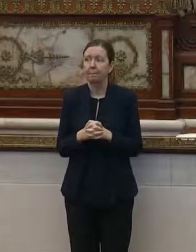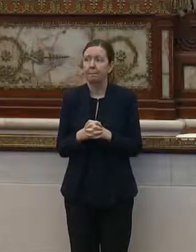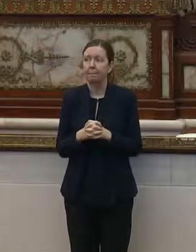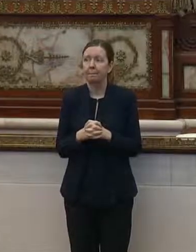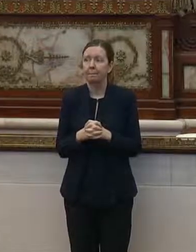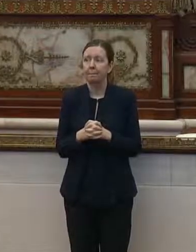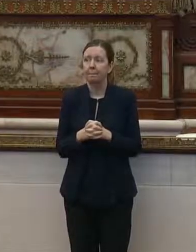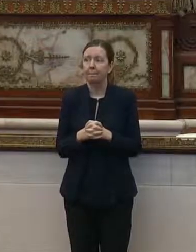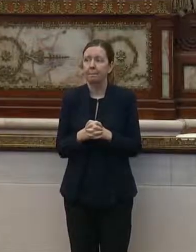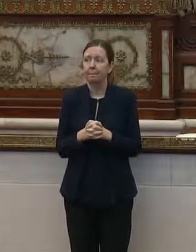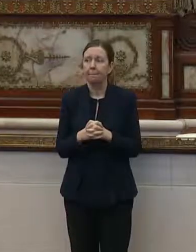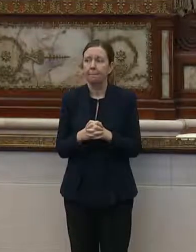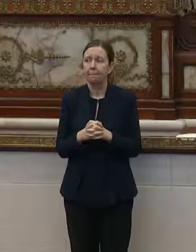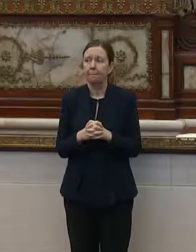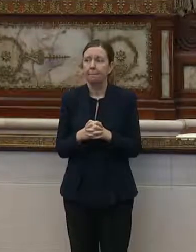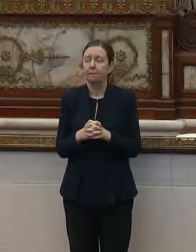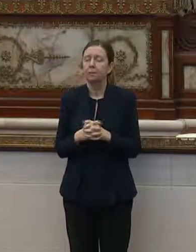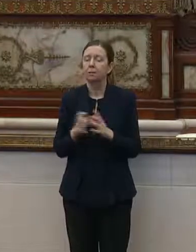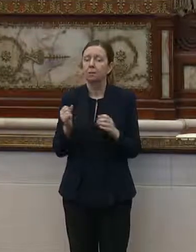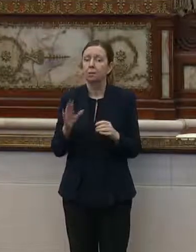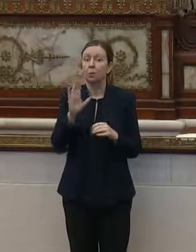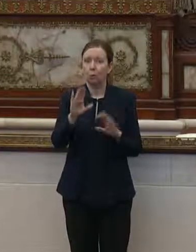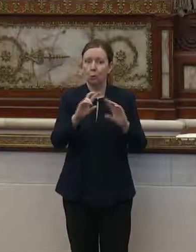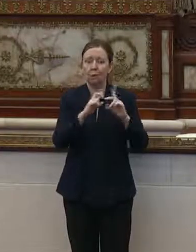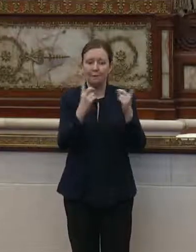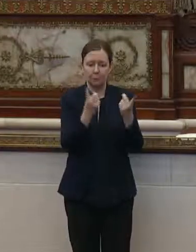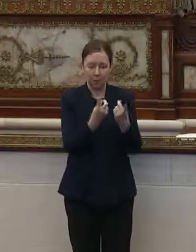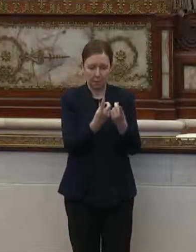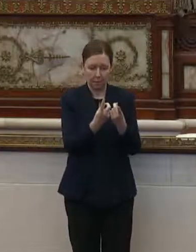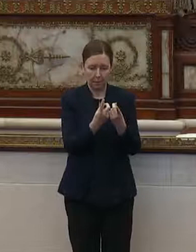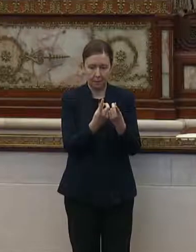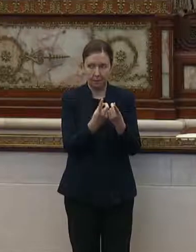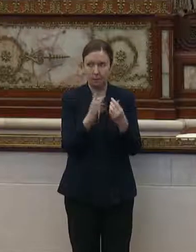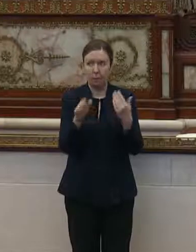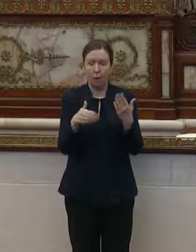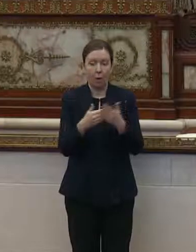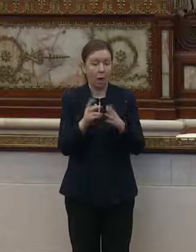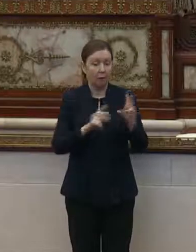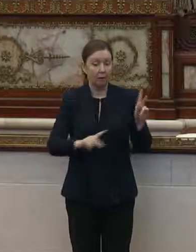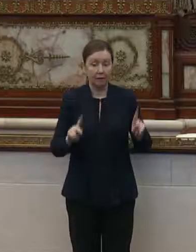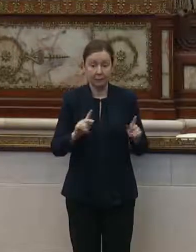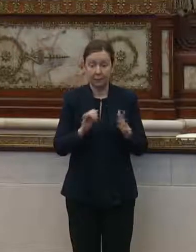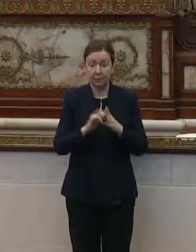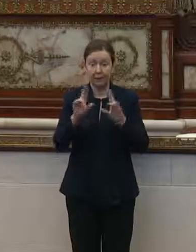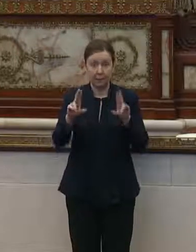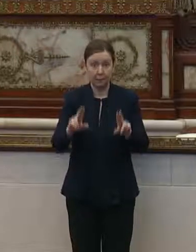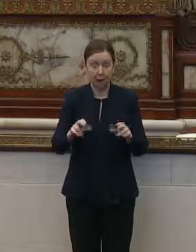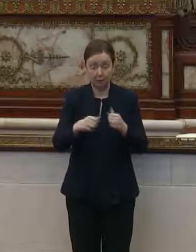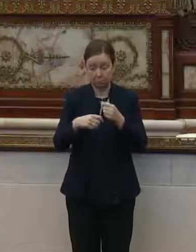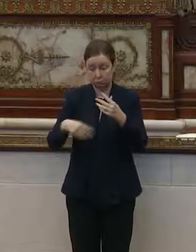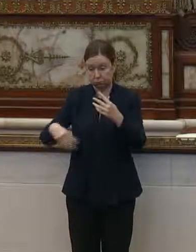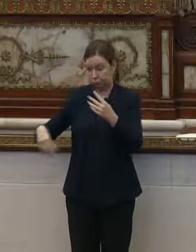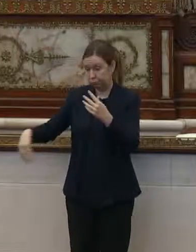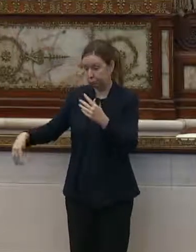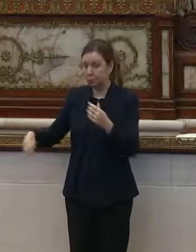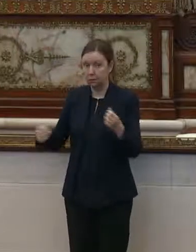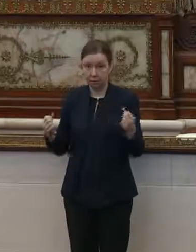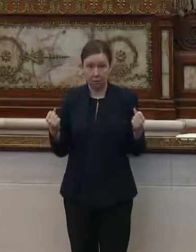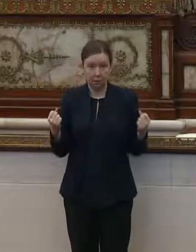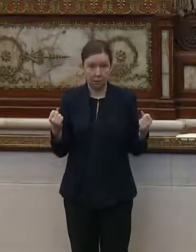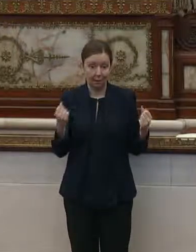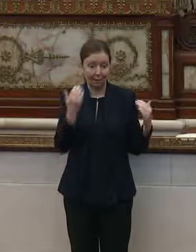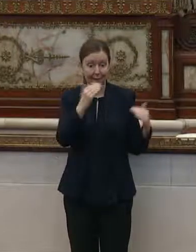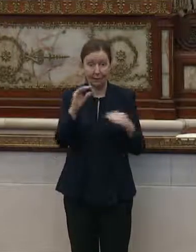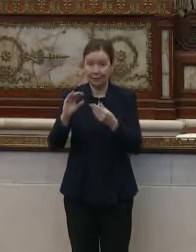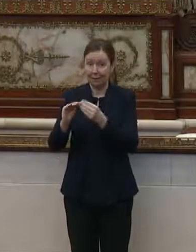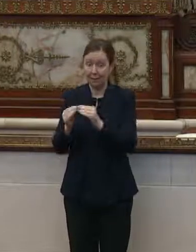And so your department, with all these people that applied, because I know there was an issue about the limited number